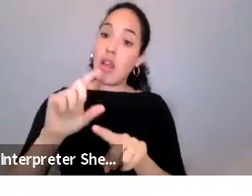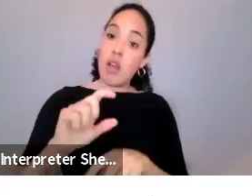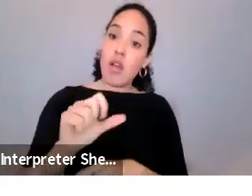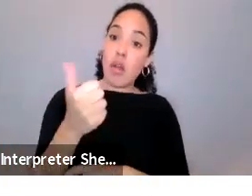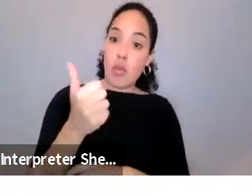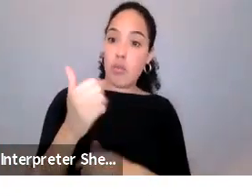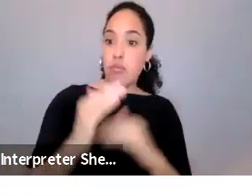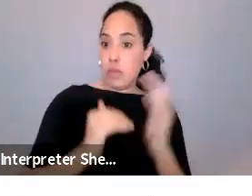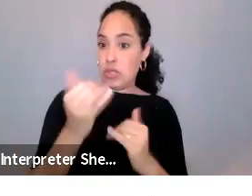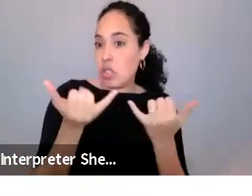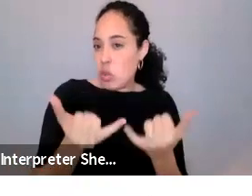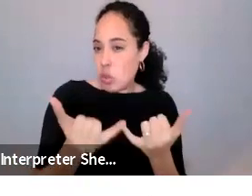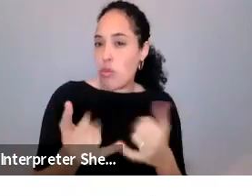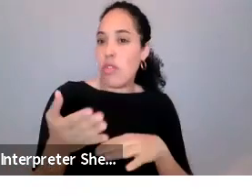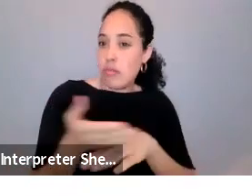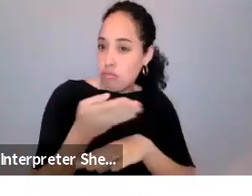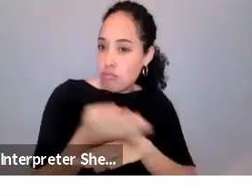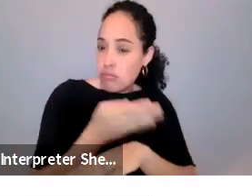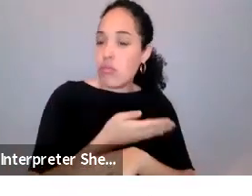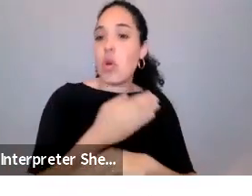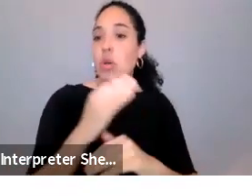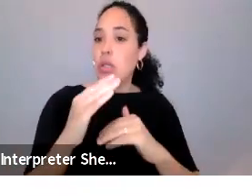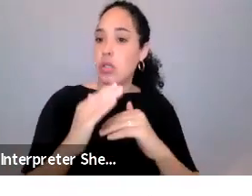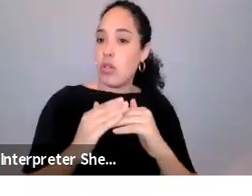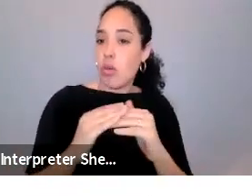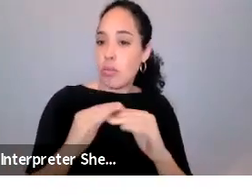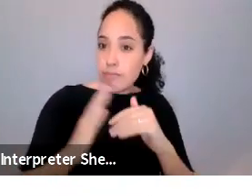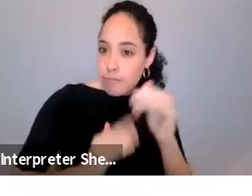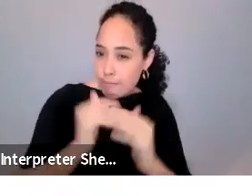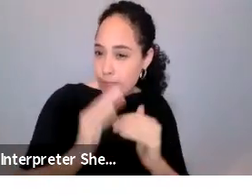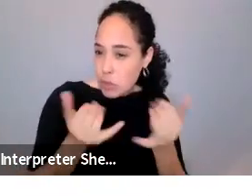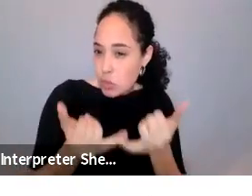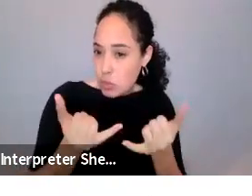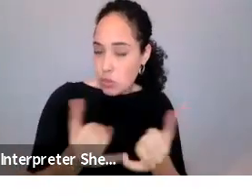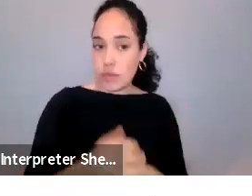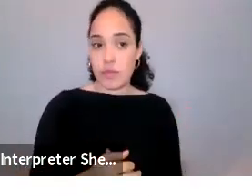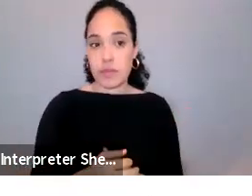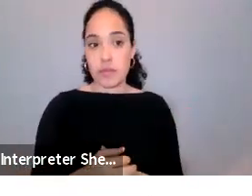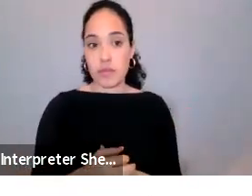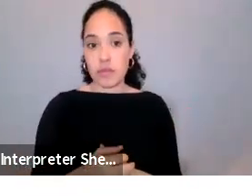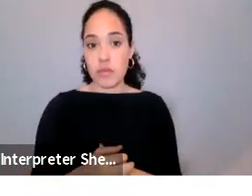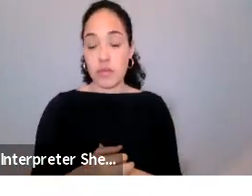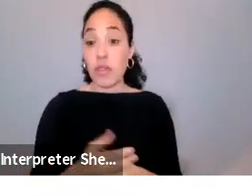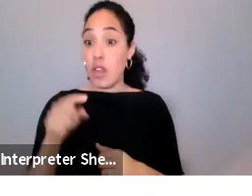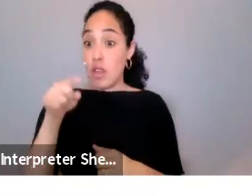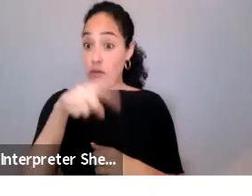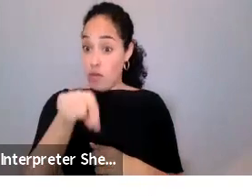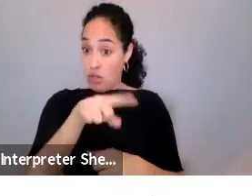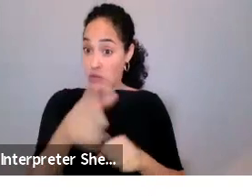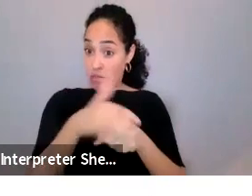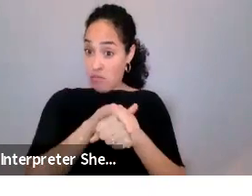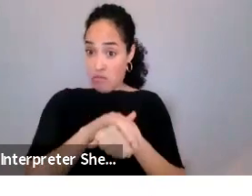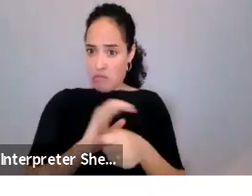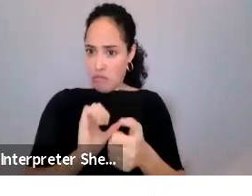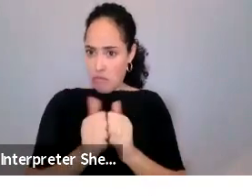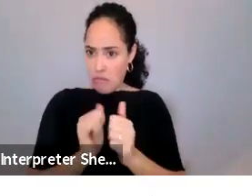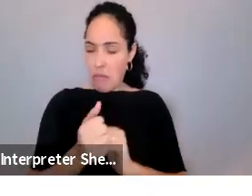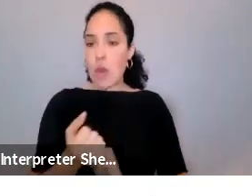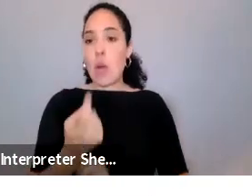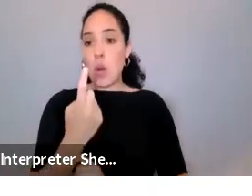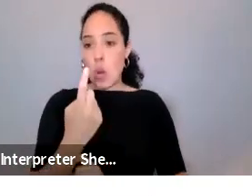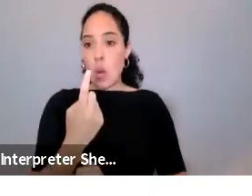walled and roofed. In order to be eligible for insurance coverage during construction, the work must remain